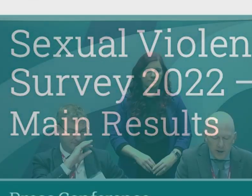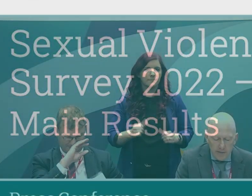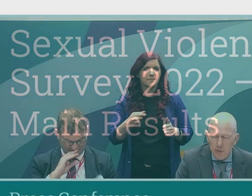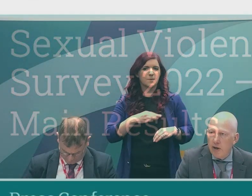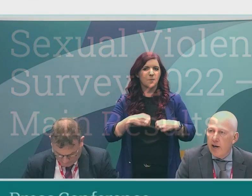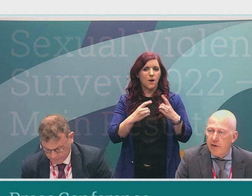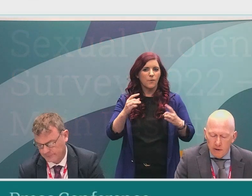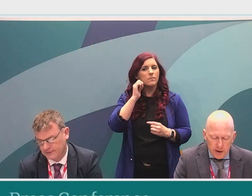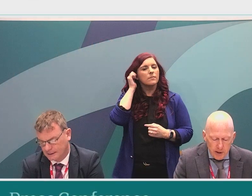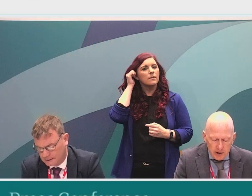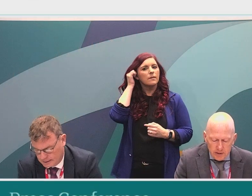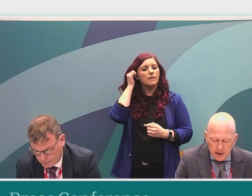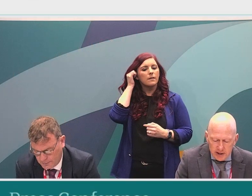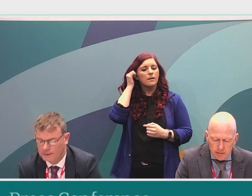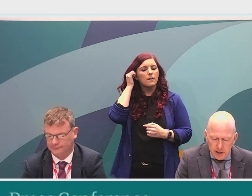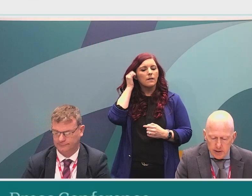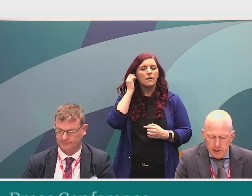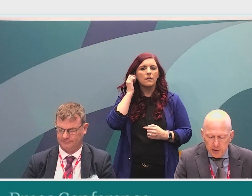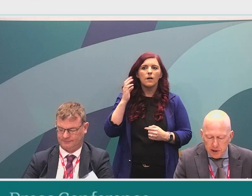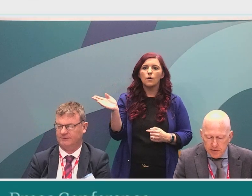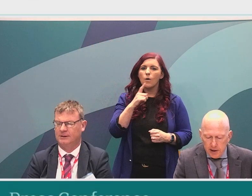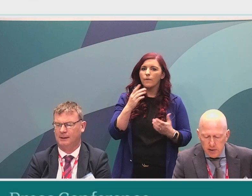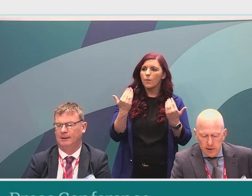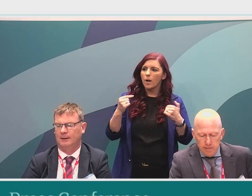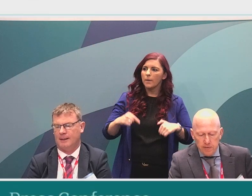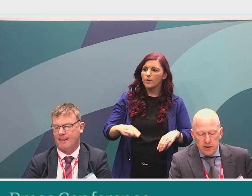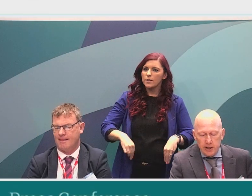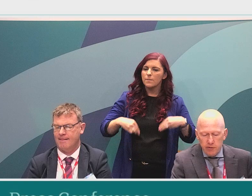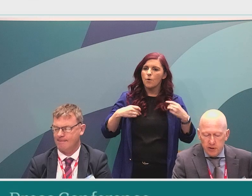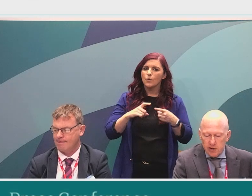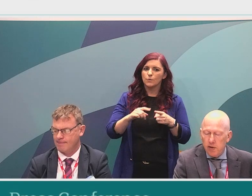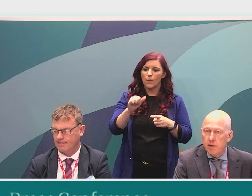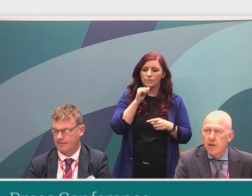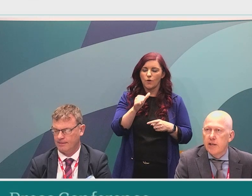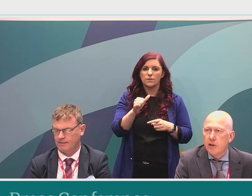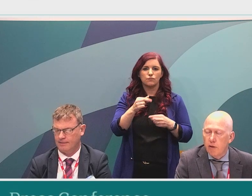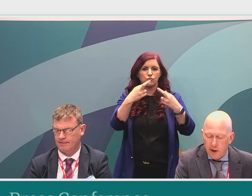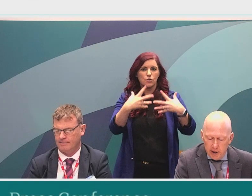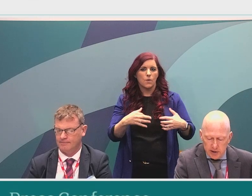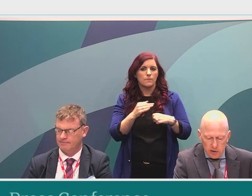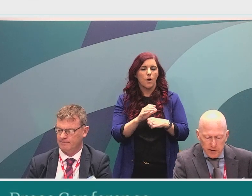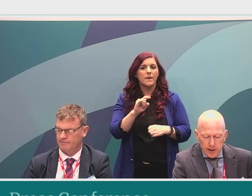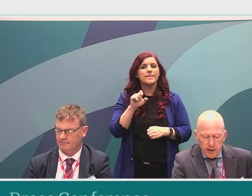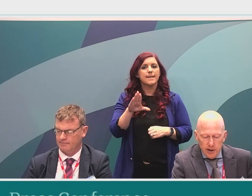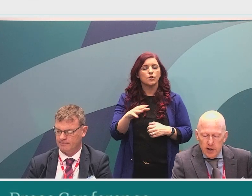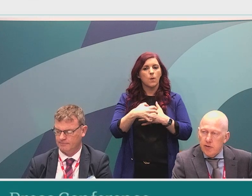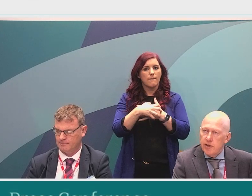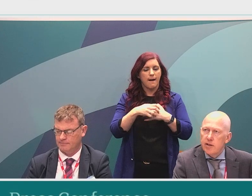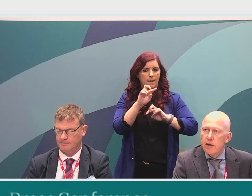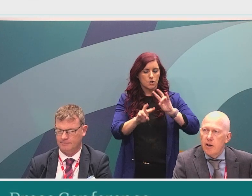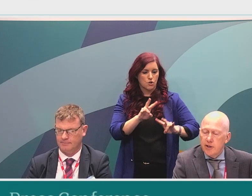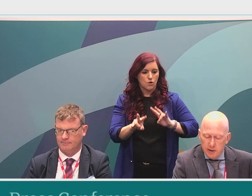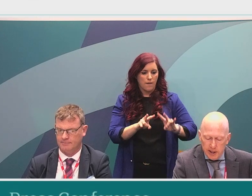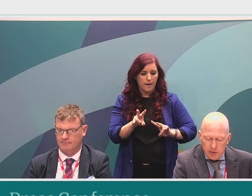Good morning, everyone. You're all very welcome to this media briefing on the first set of results from the Sexual Violence Survey. So